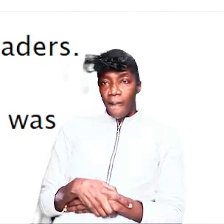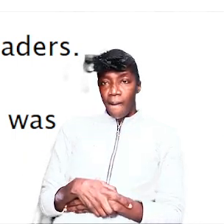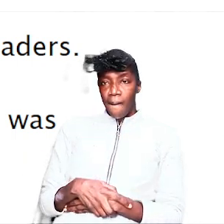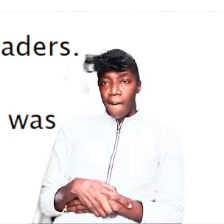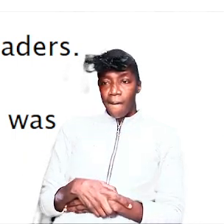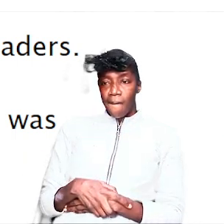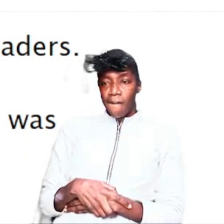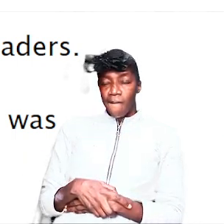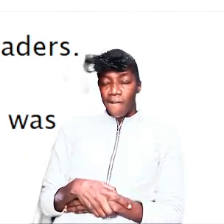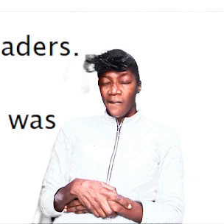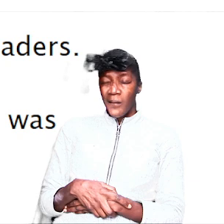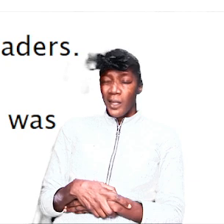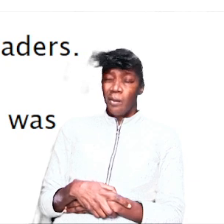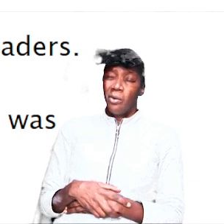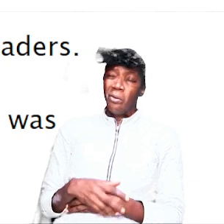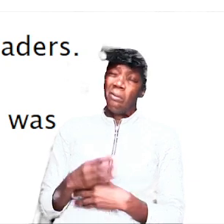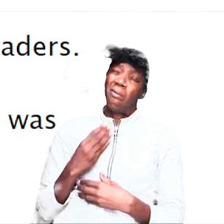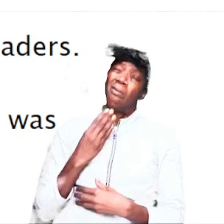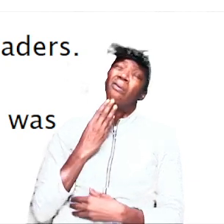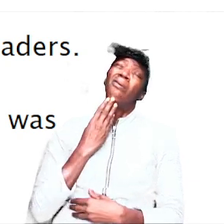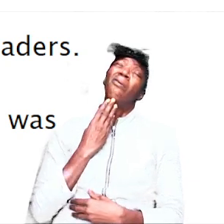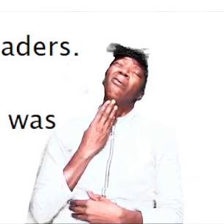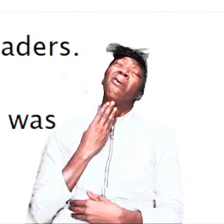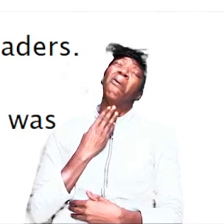They were so hungry.